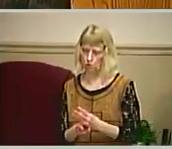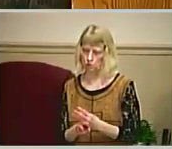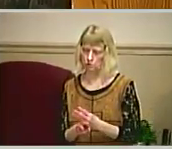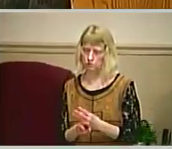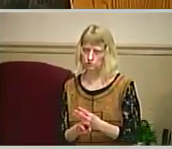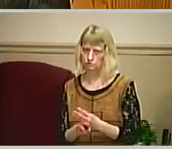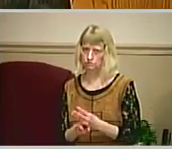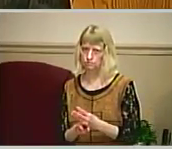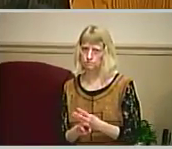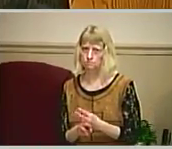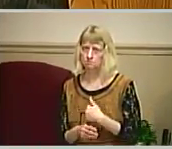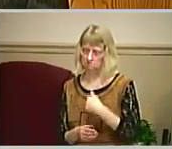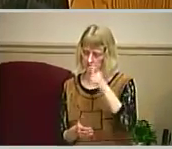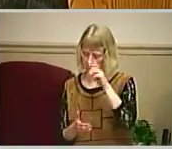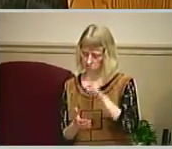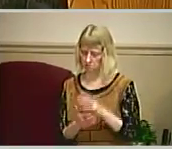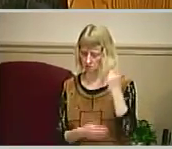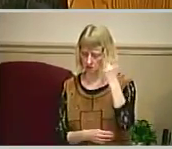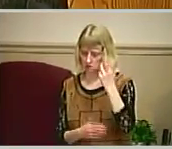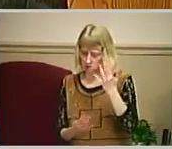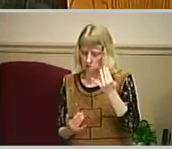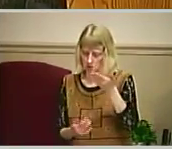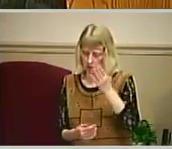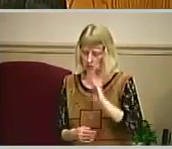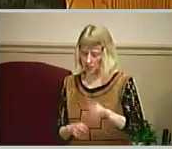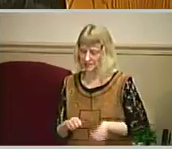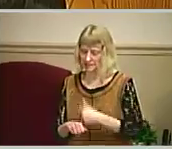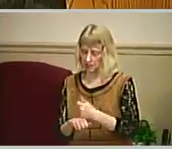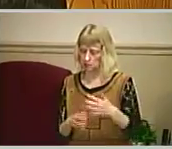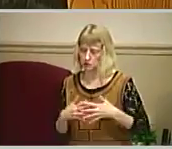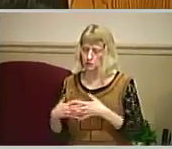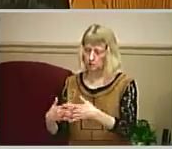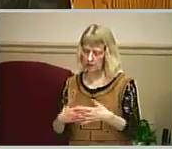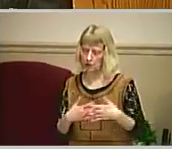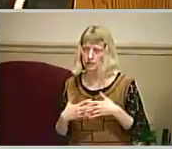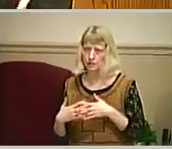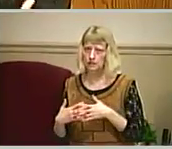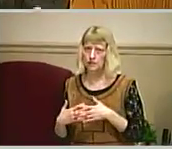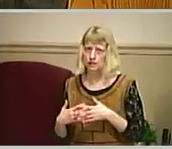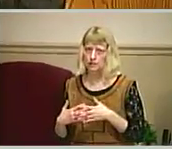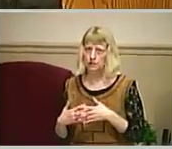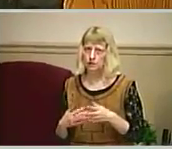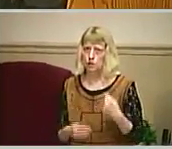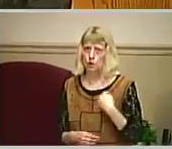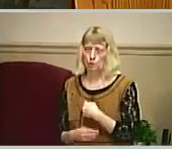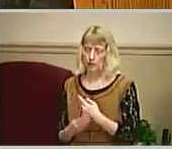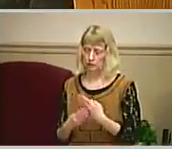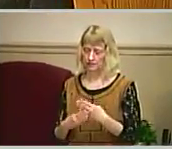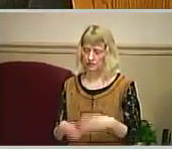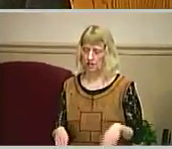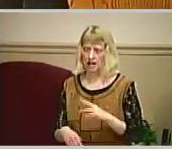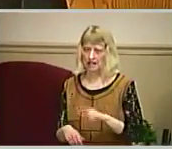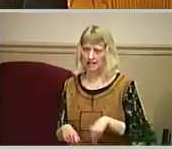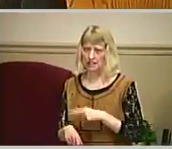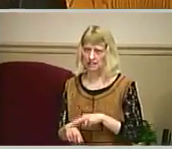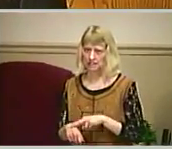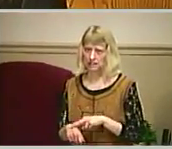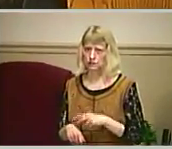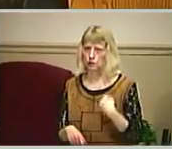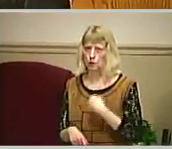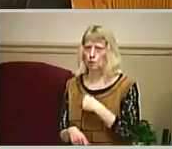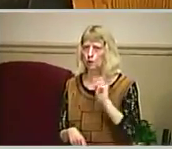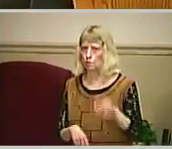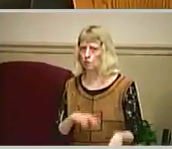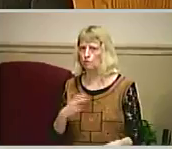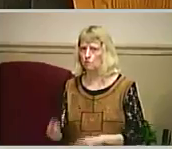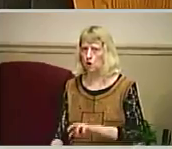many times, is I believe that one of the reasons why God brought this nation into existence. If we are divided as a nation, we will fall as